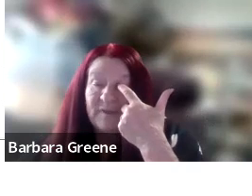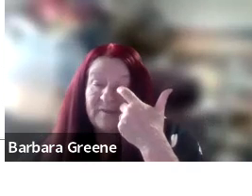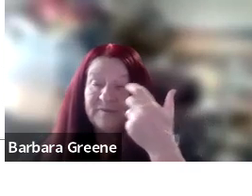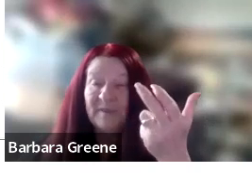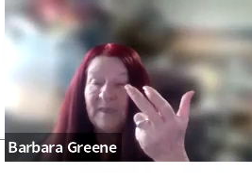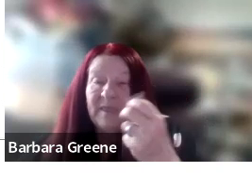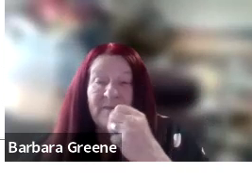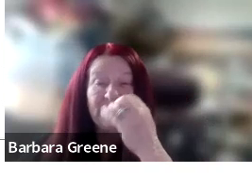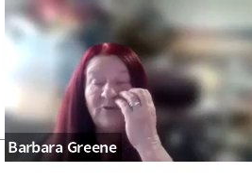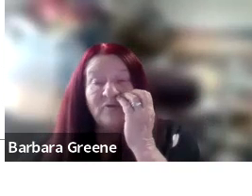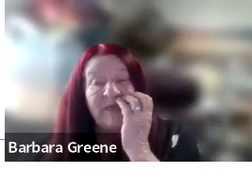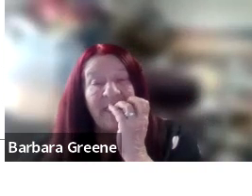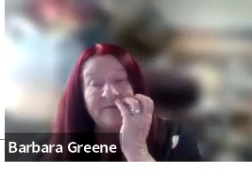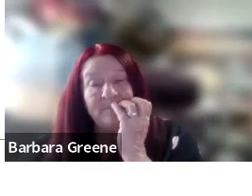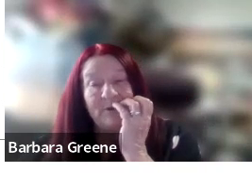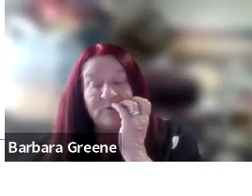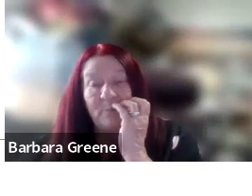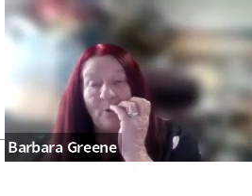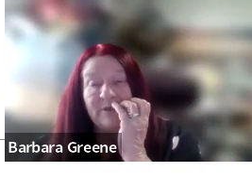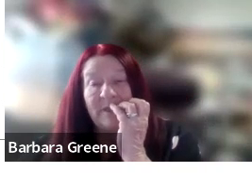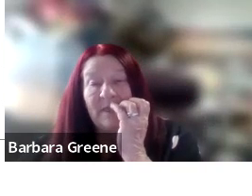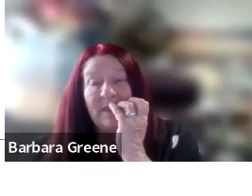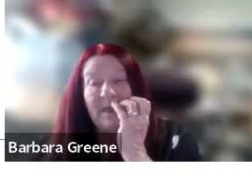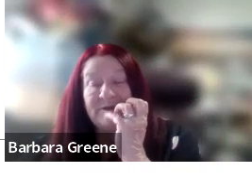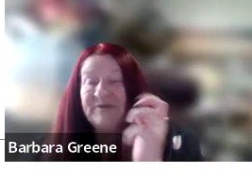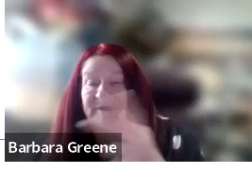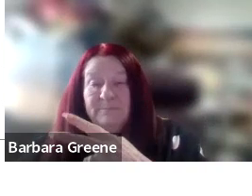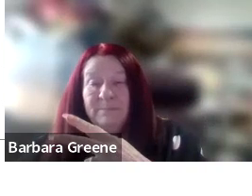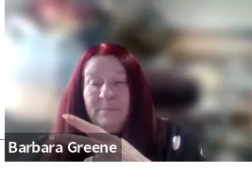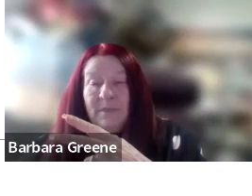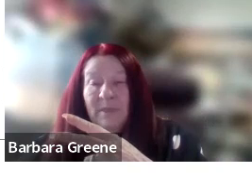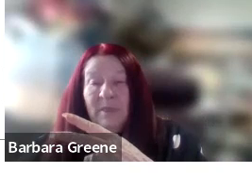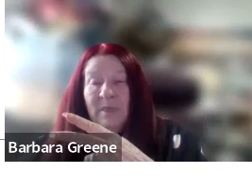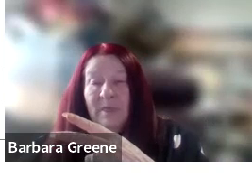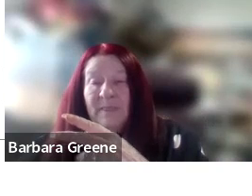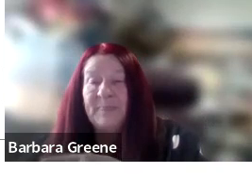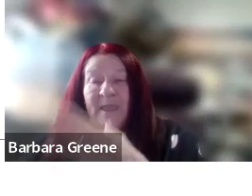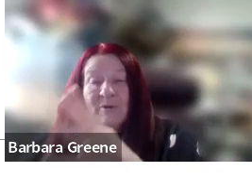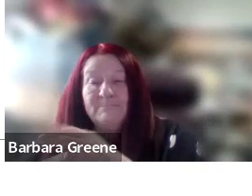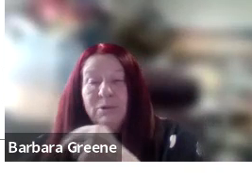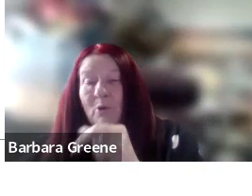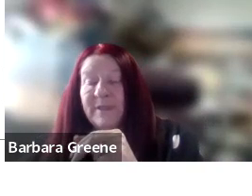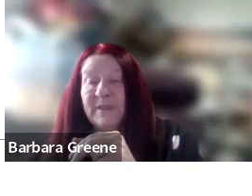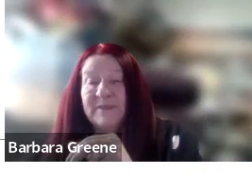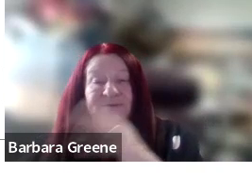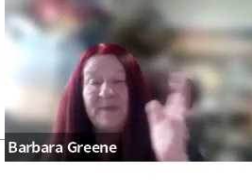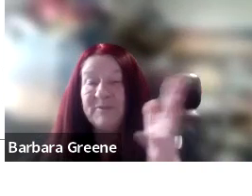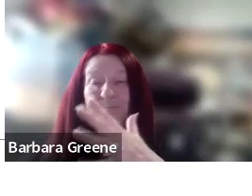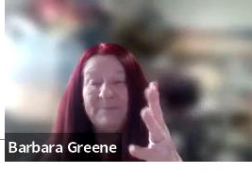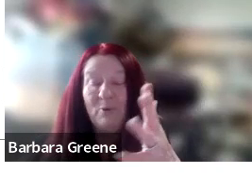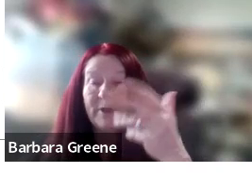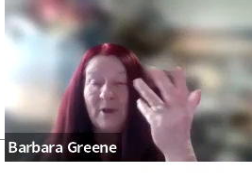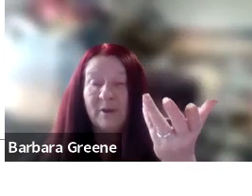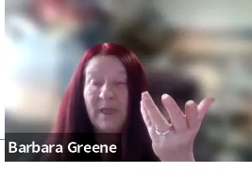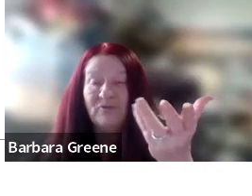more sense, if an agency has a peer support team that they are employing, and some of